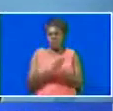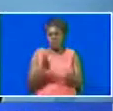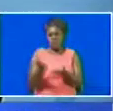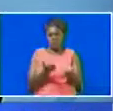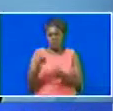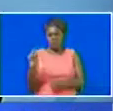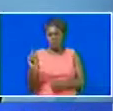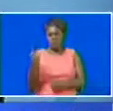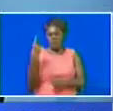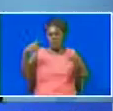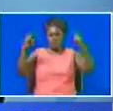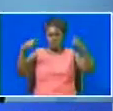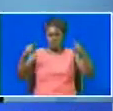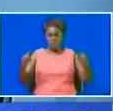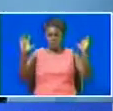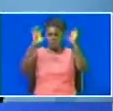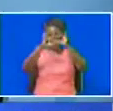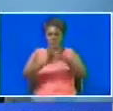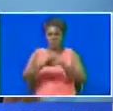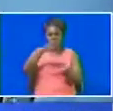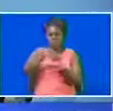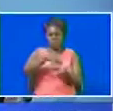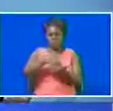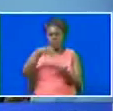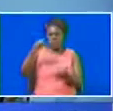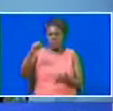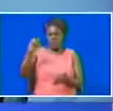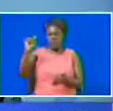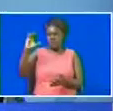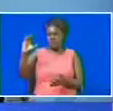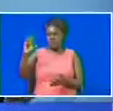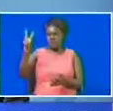become the first successful merger and acquisition at the NSE in 2018.